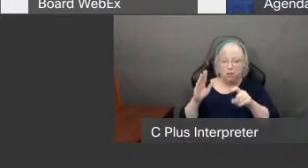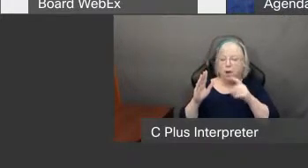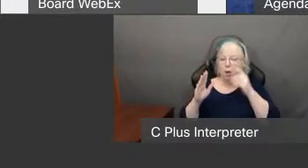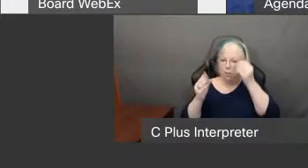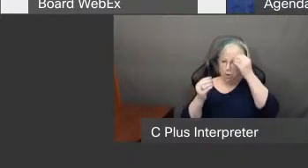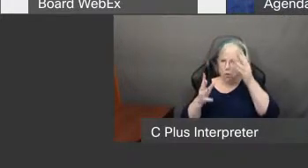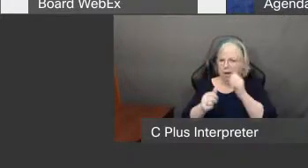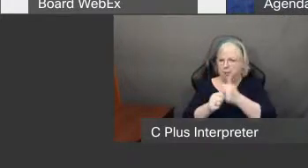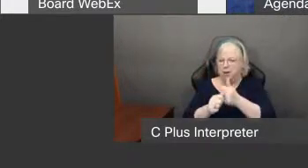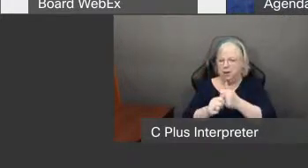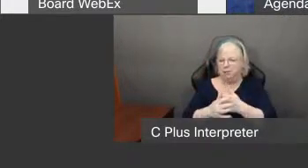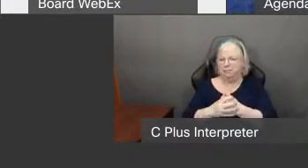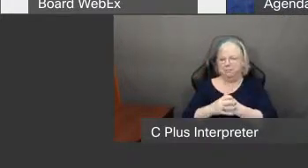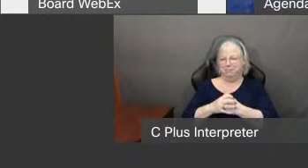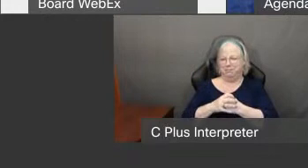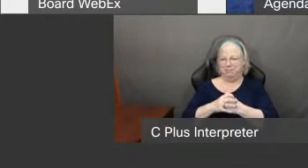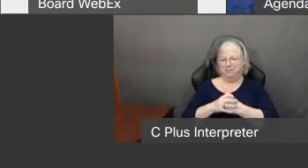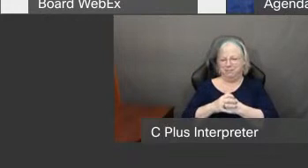update?